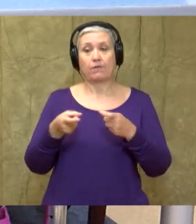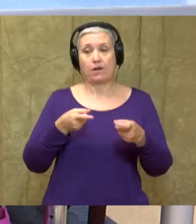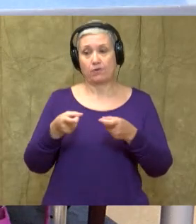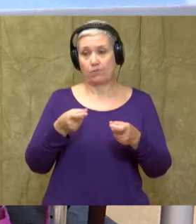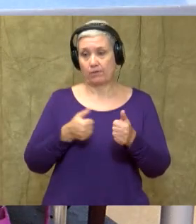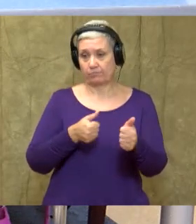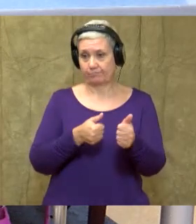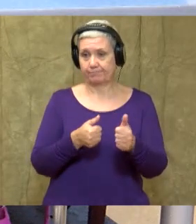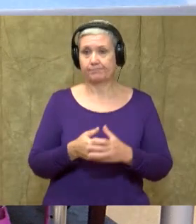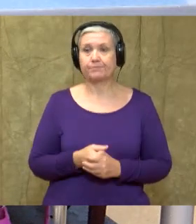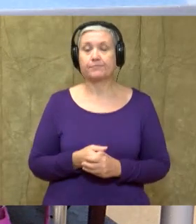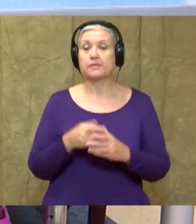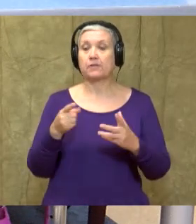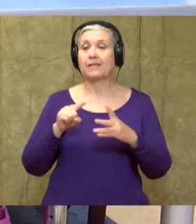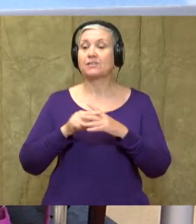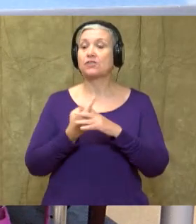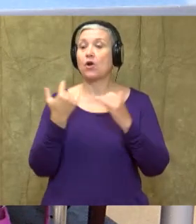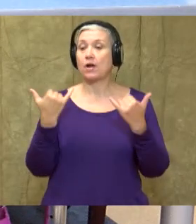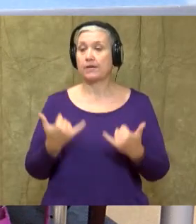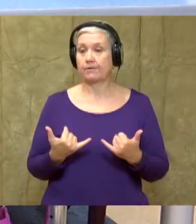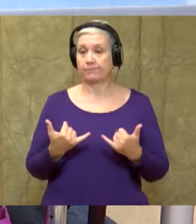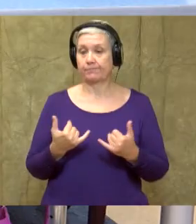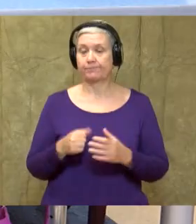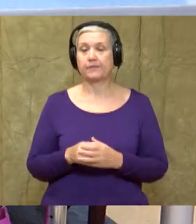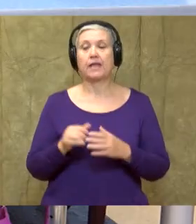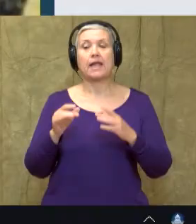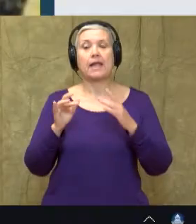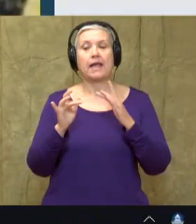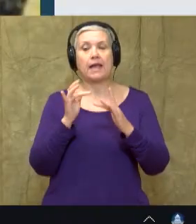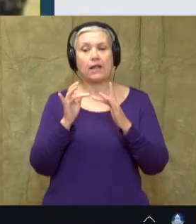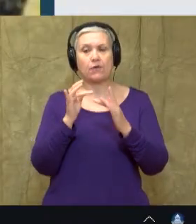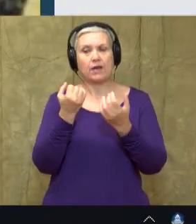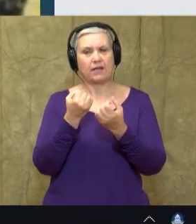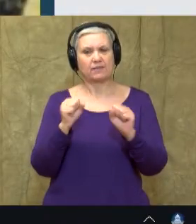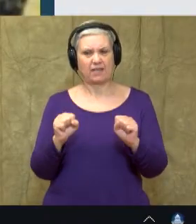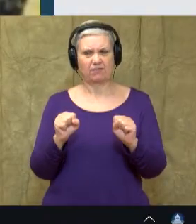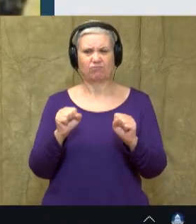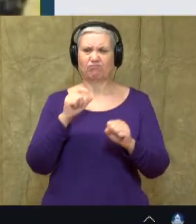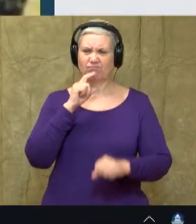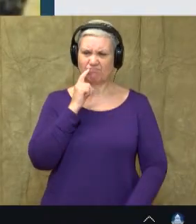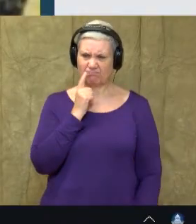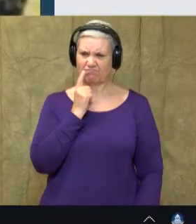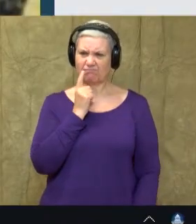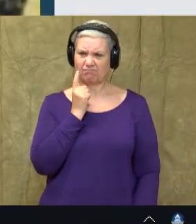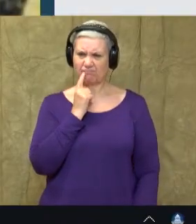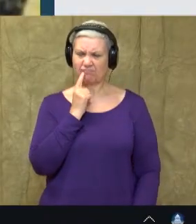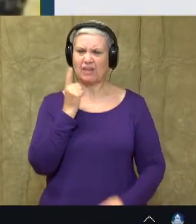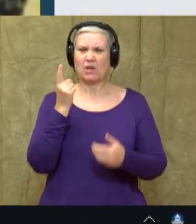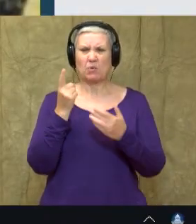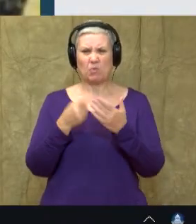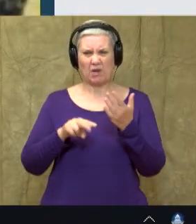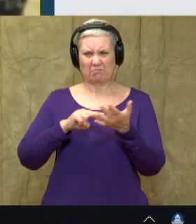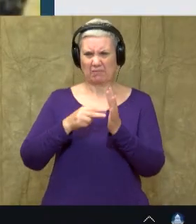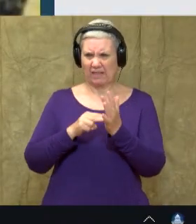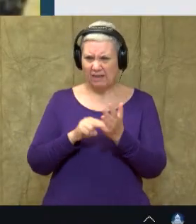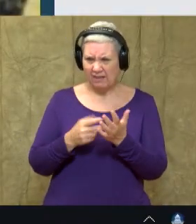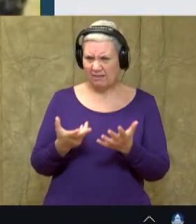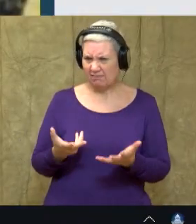Lewis. Let's get started. Internet safety. What is internet safety? What does this